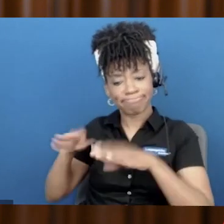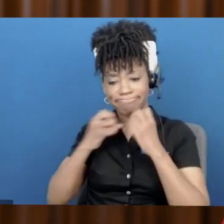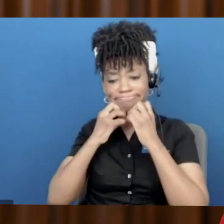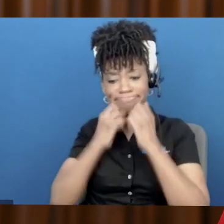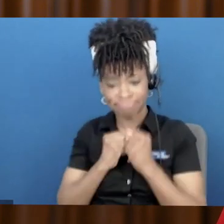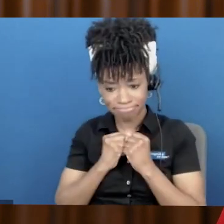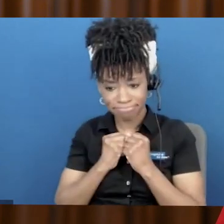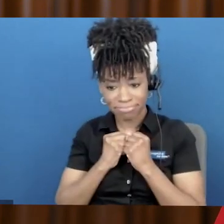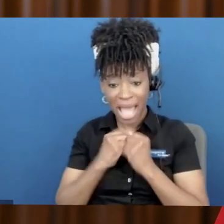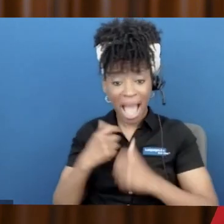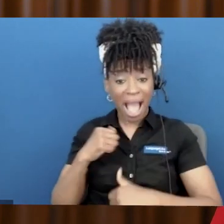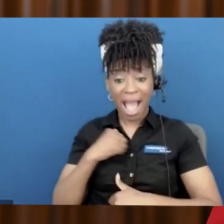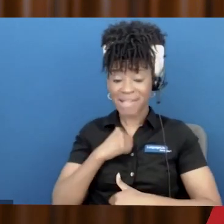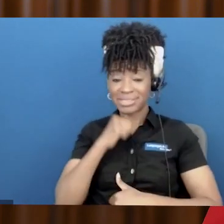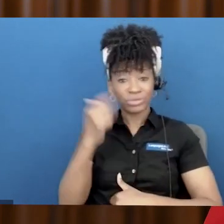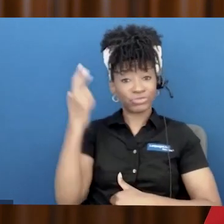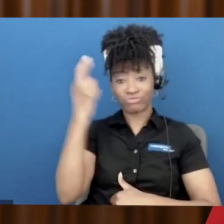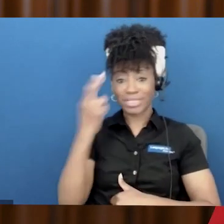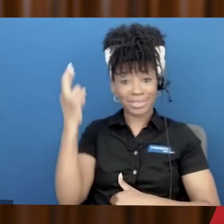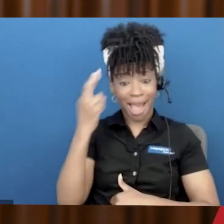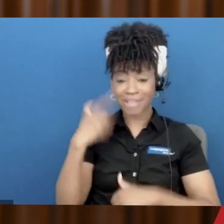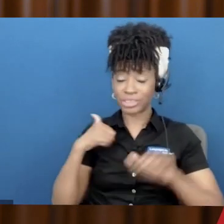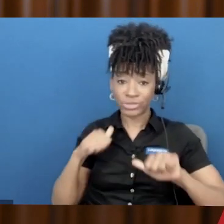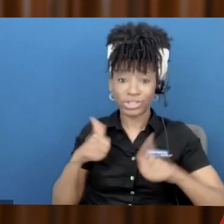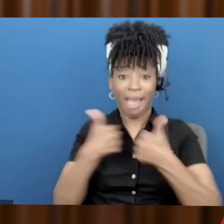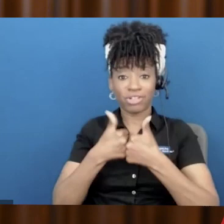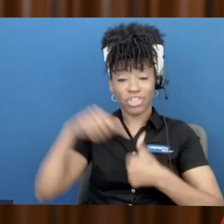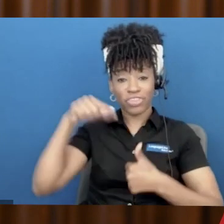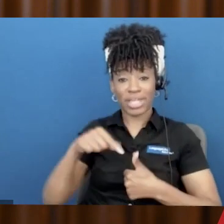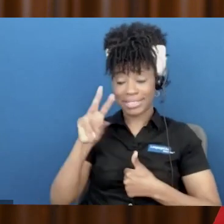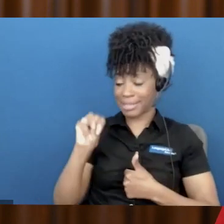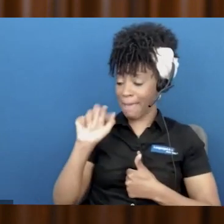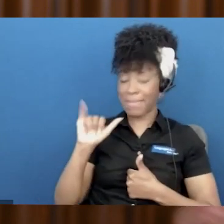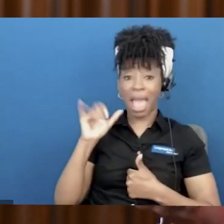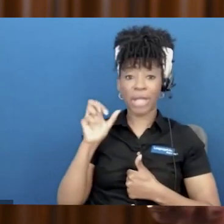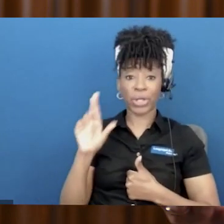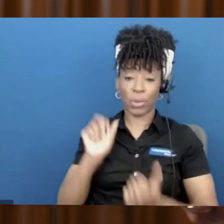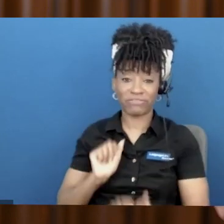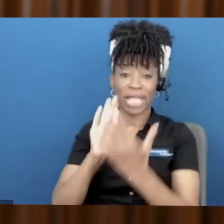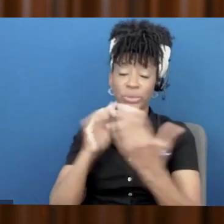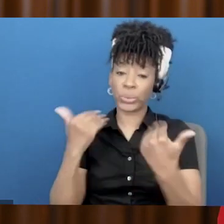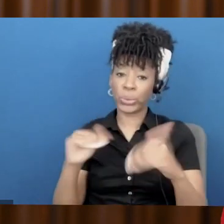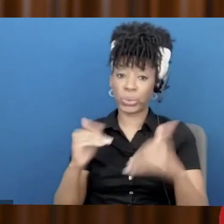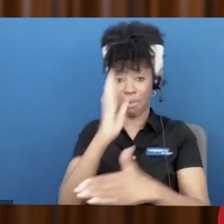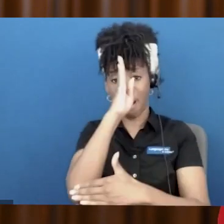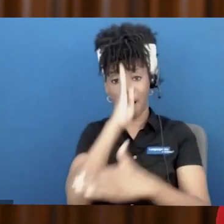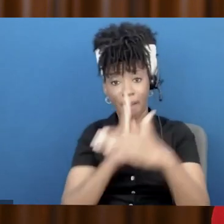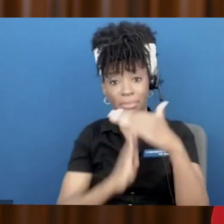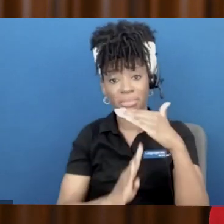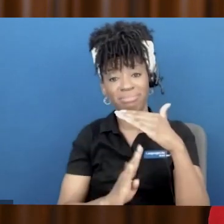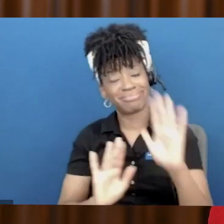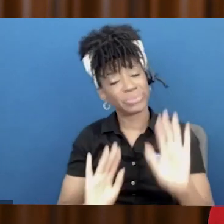would bring. I'm humbled by the responsibility of leading in these difficult times. I would much prefer to be in the same room with